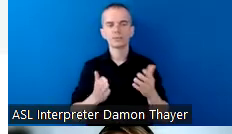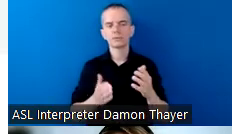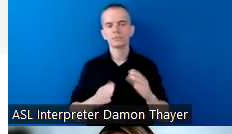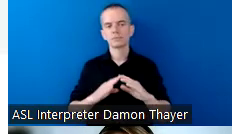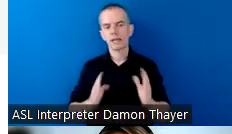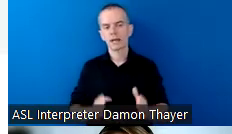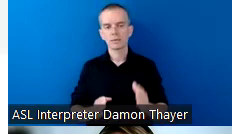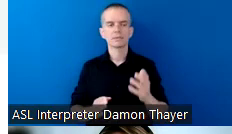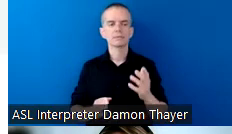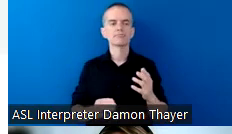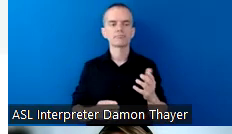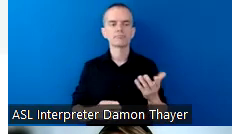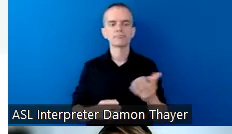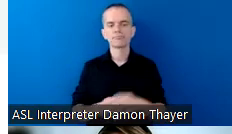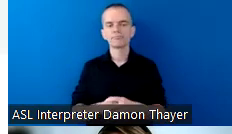here.